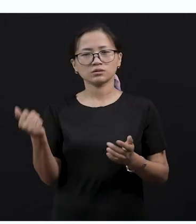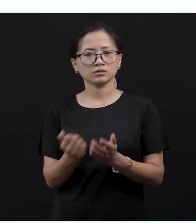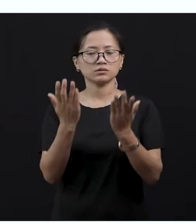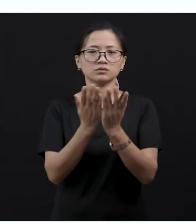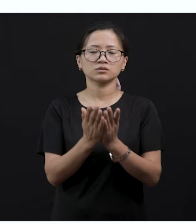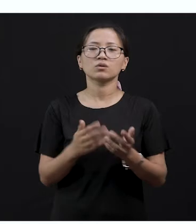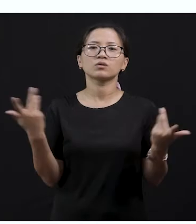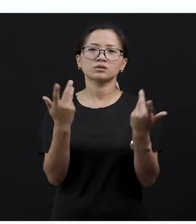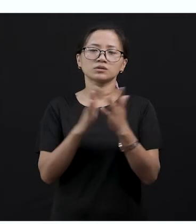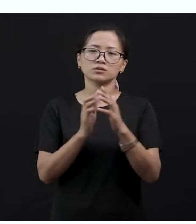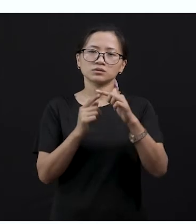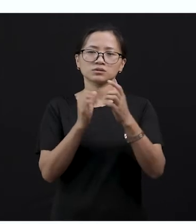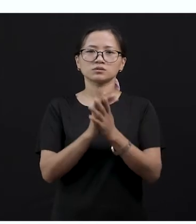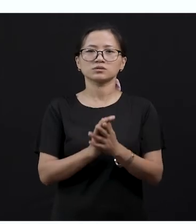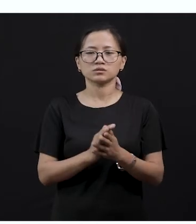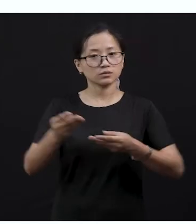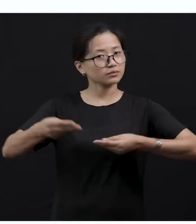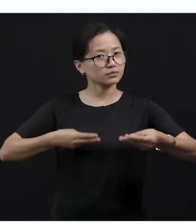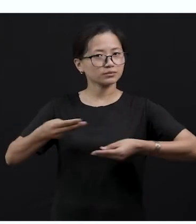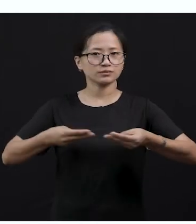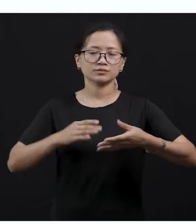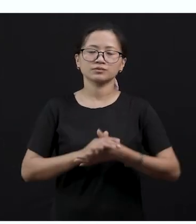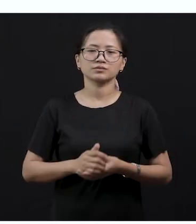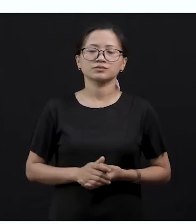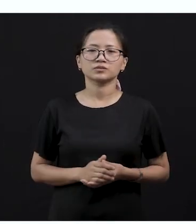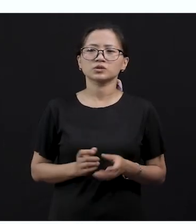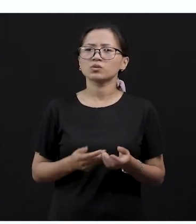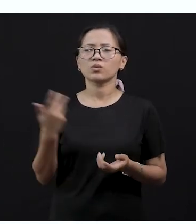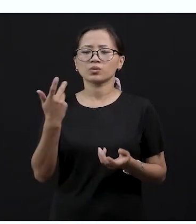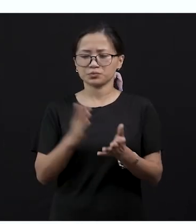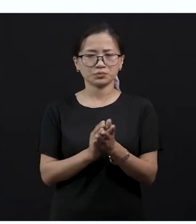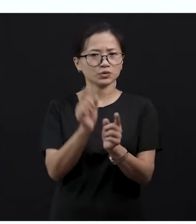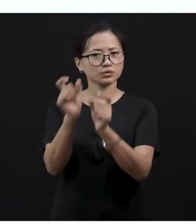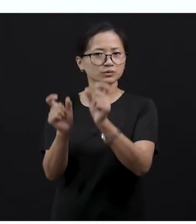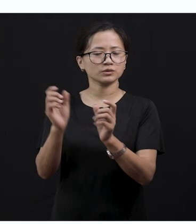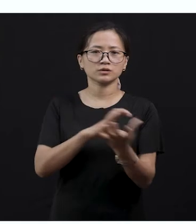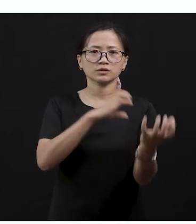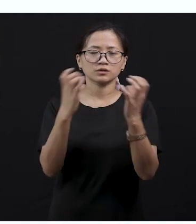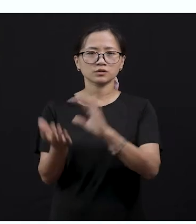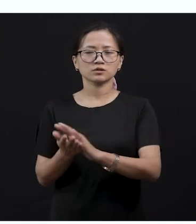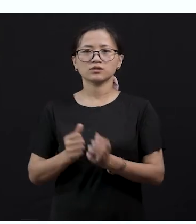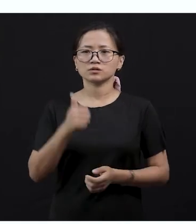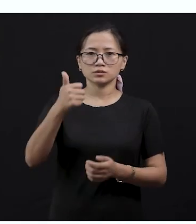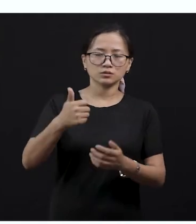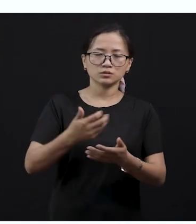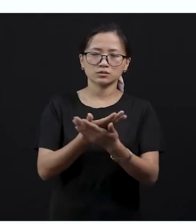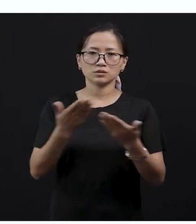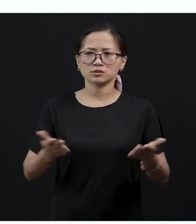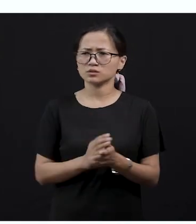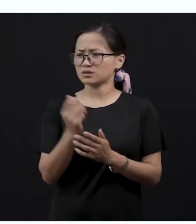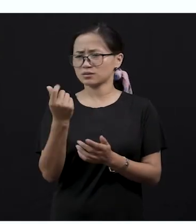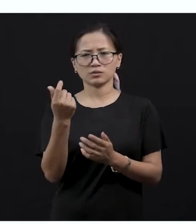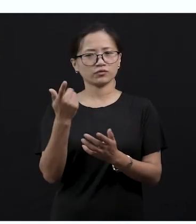you what is a trade. It's a business, right, where people exchange their goods in the form of